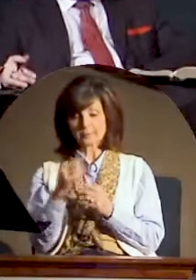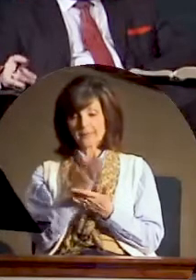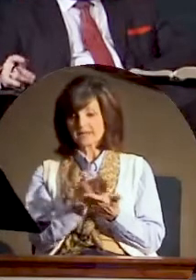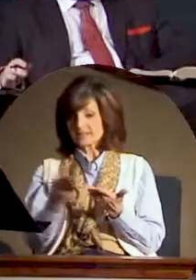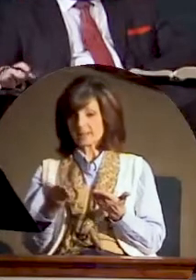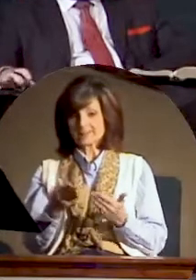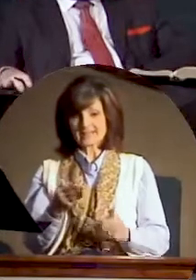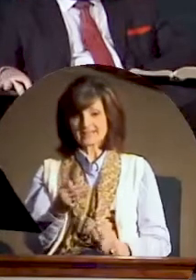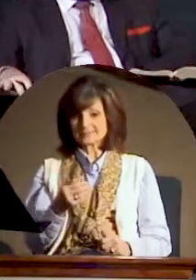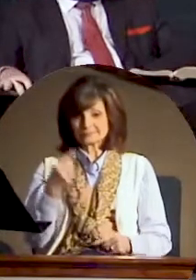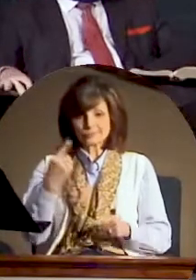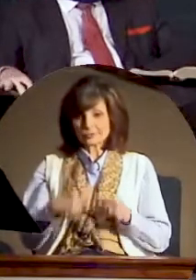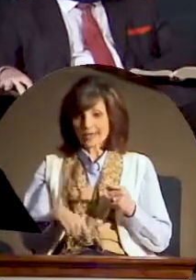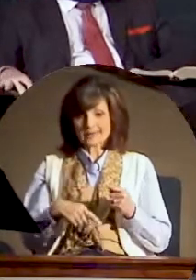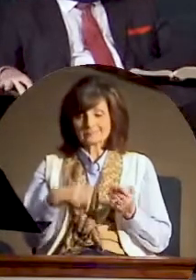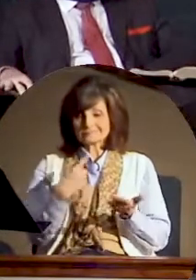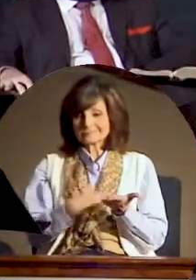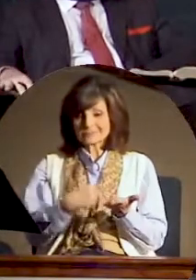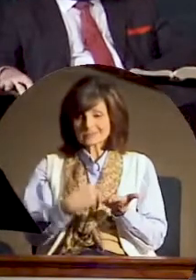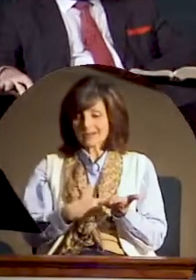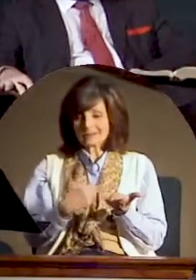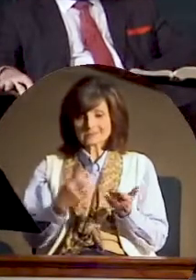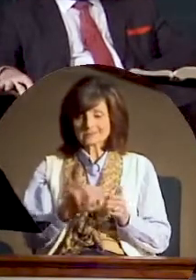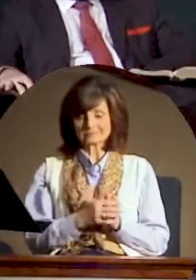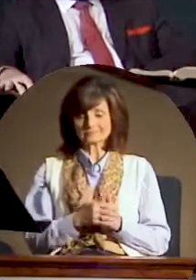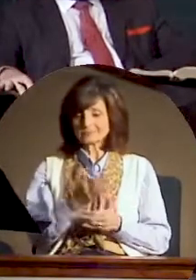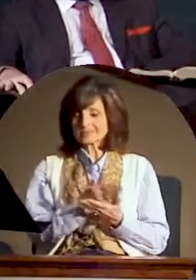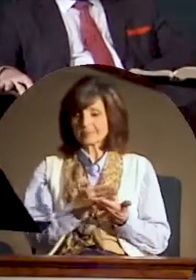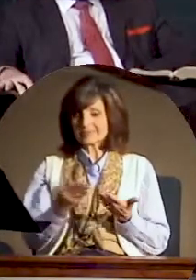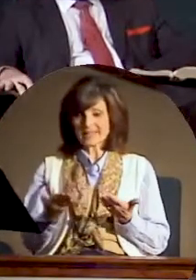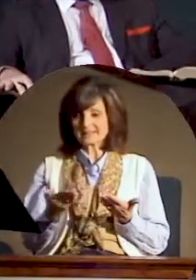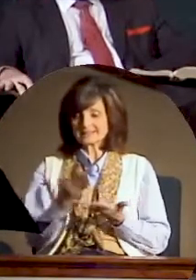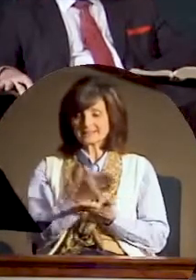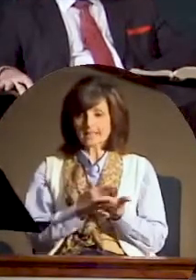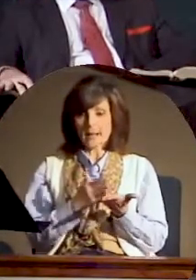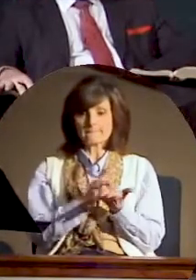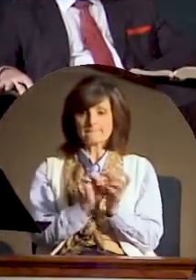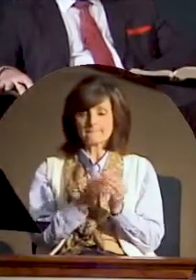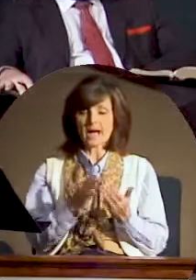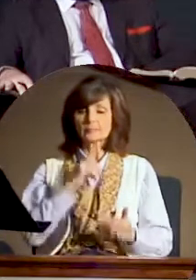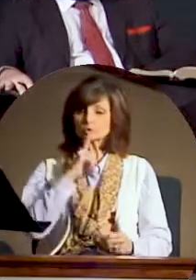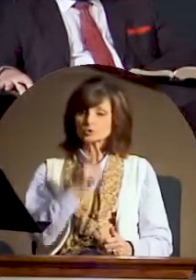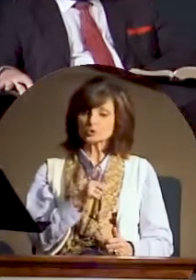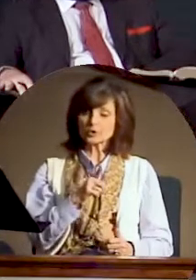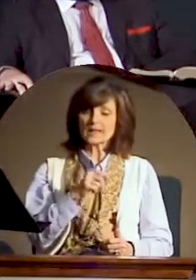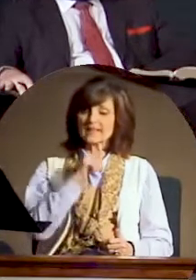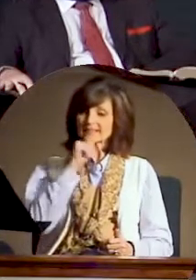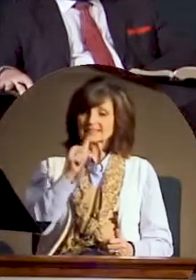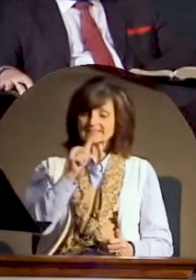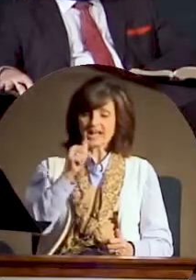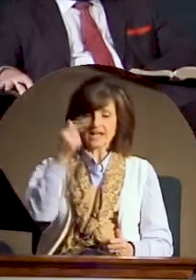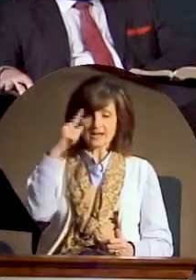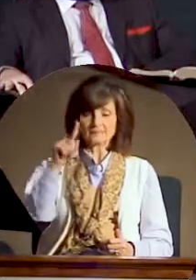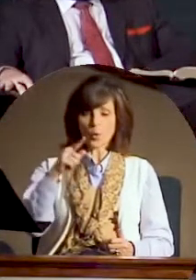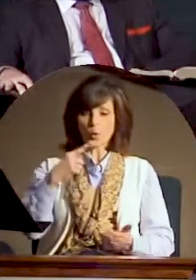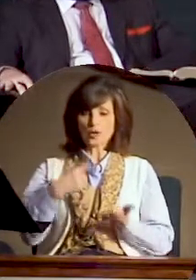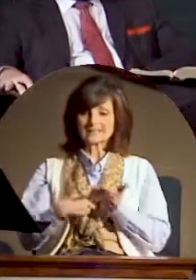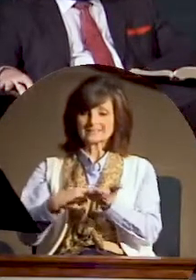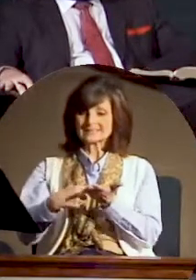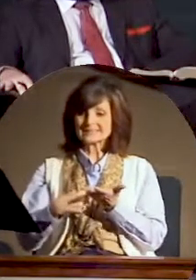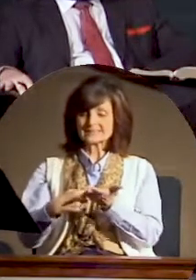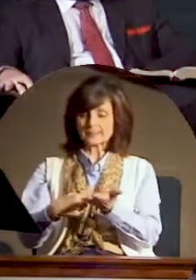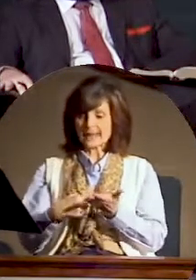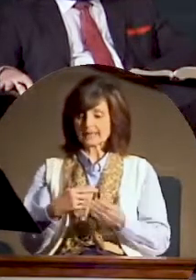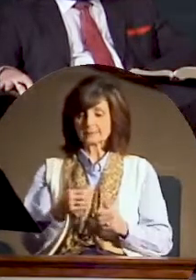that's not up for debate. There are just some Bible truths that are just not up for debate.